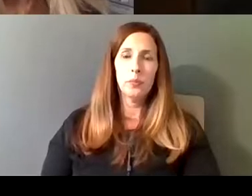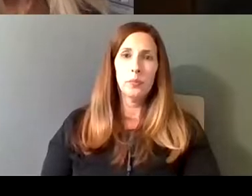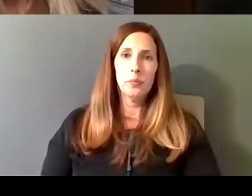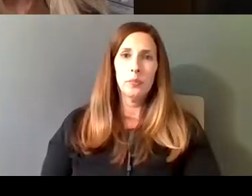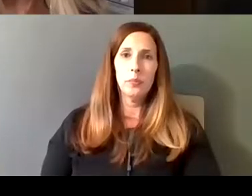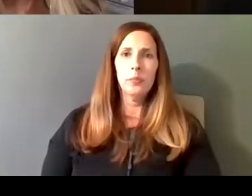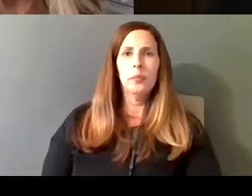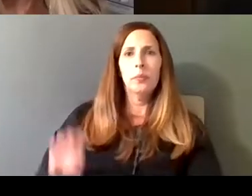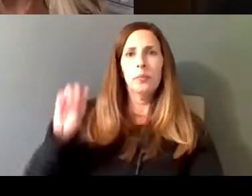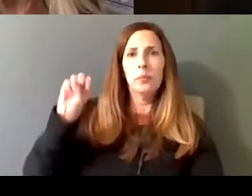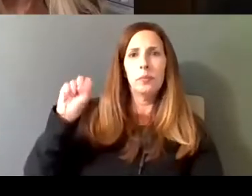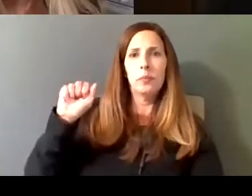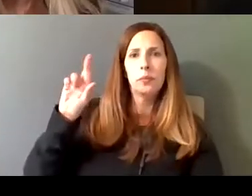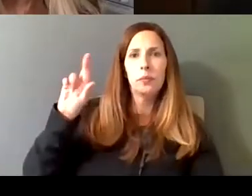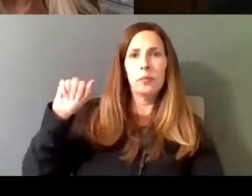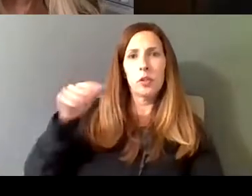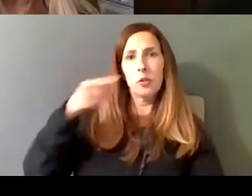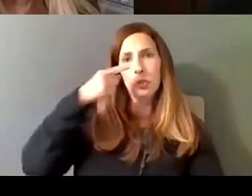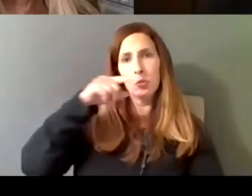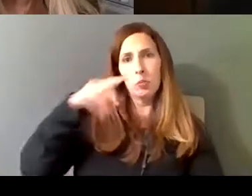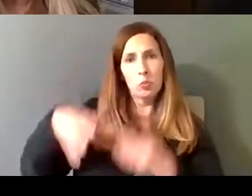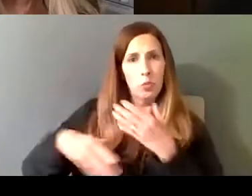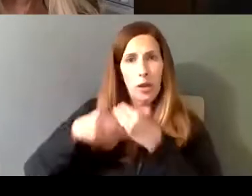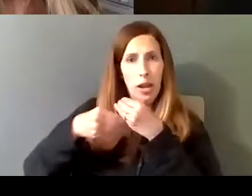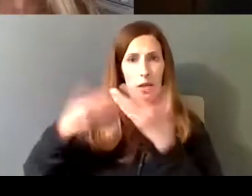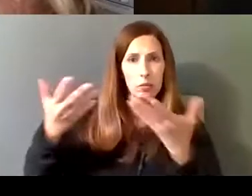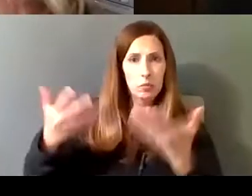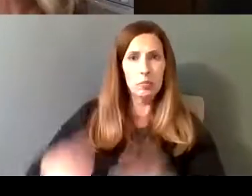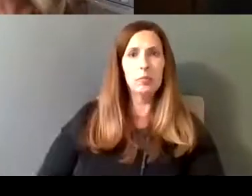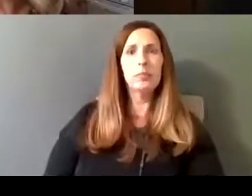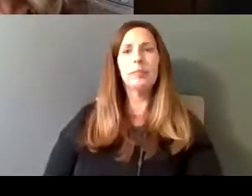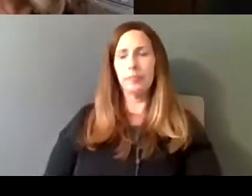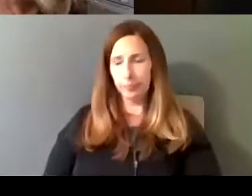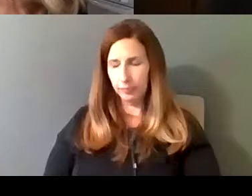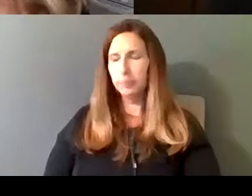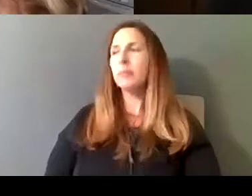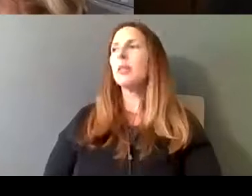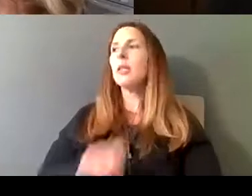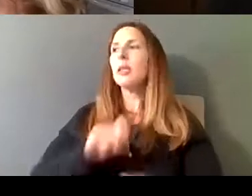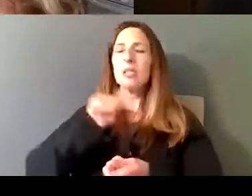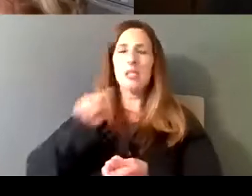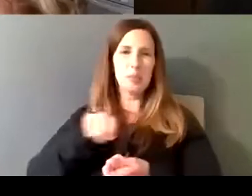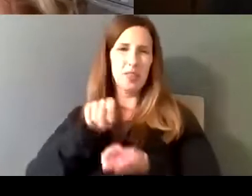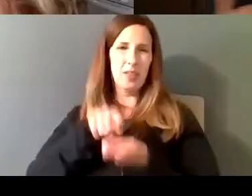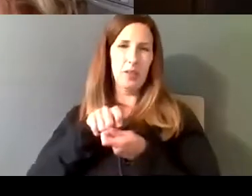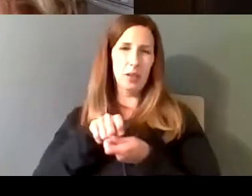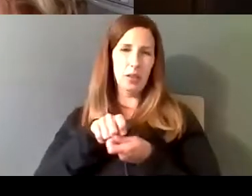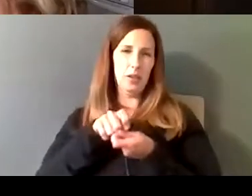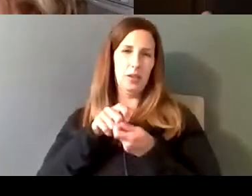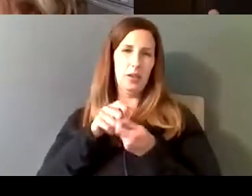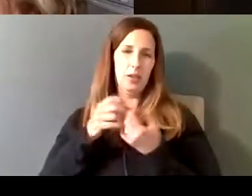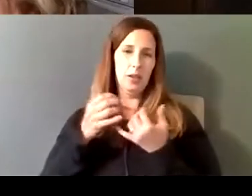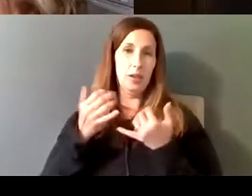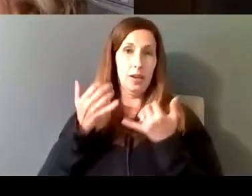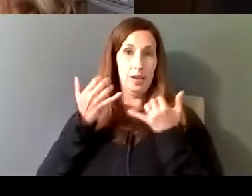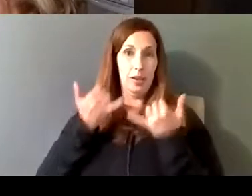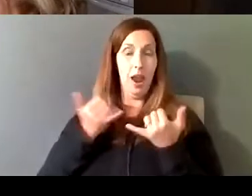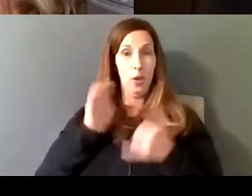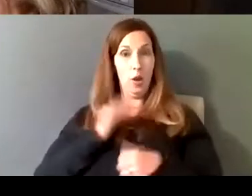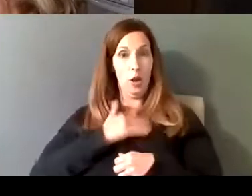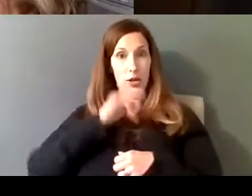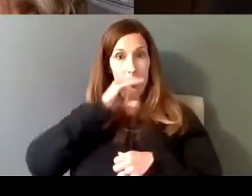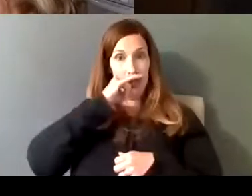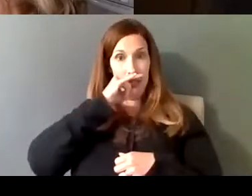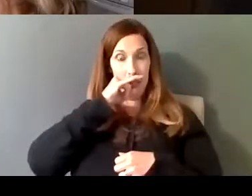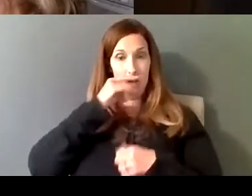Sarah, did you want to add anything to that? Yeah, I think specifically now that we're, our kids for a few months were